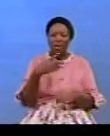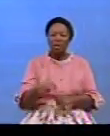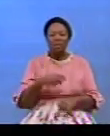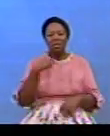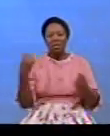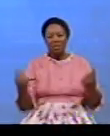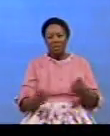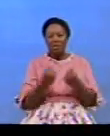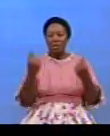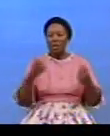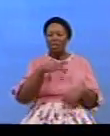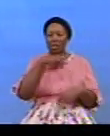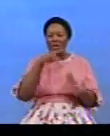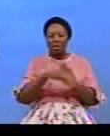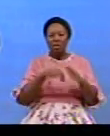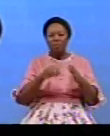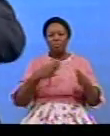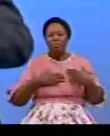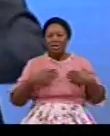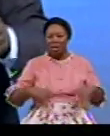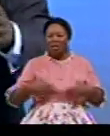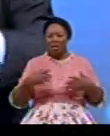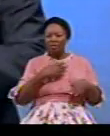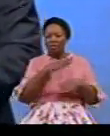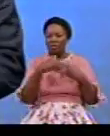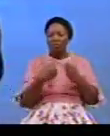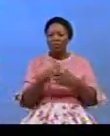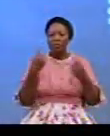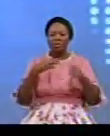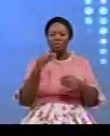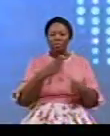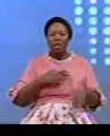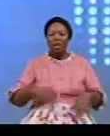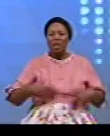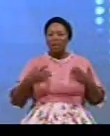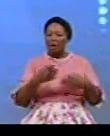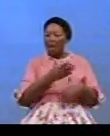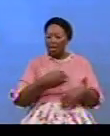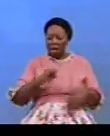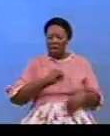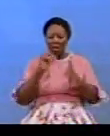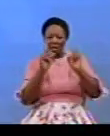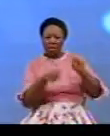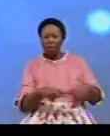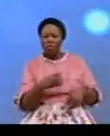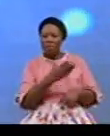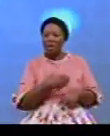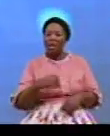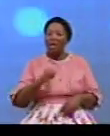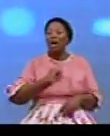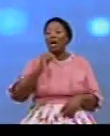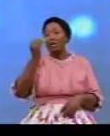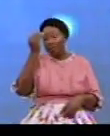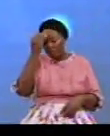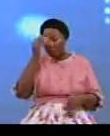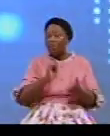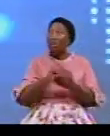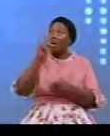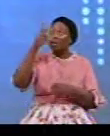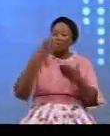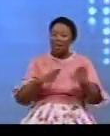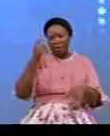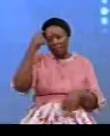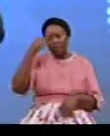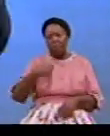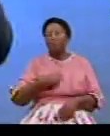The remembrance of his sin, the remembrance of his evil, gives him consternation and